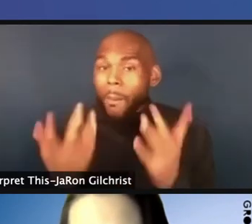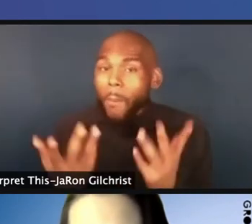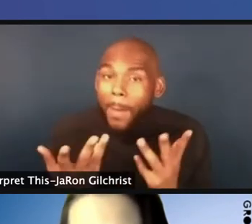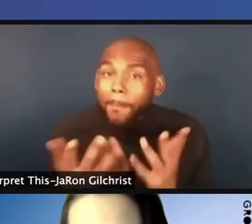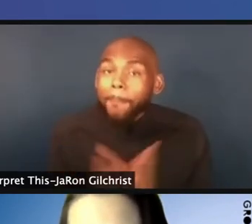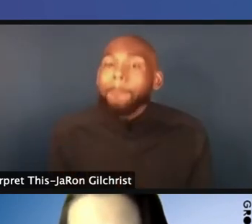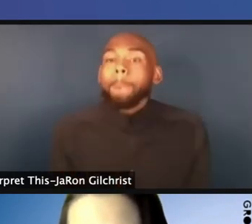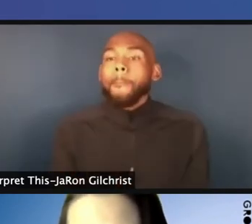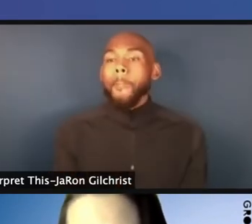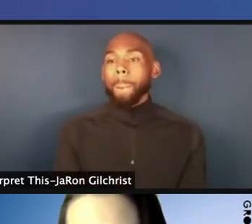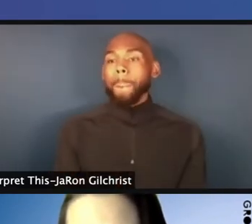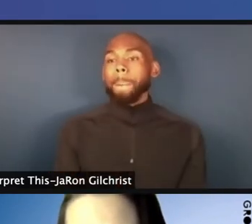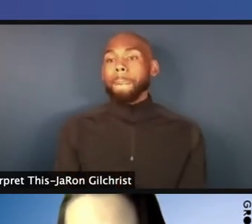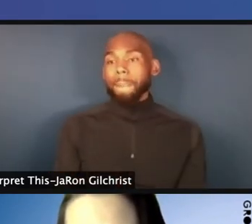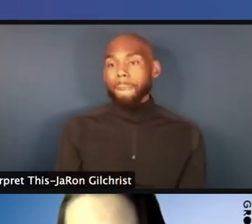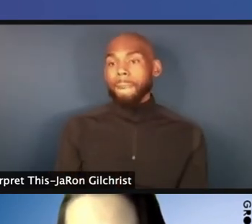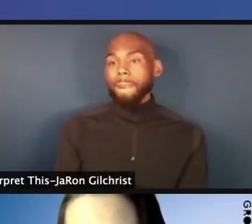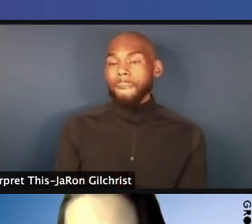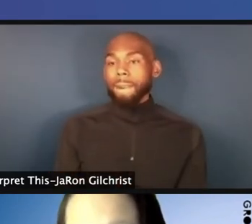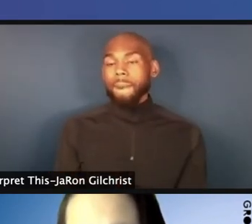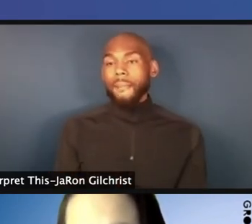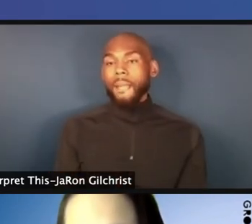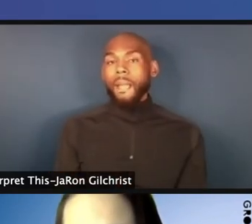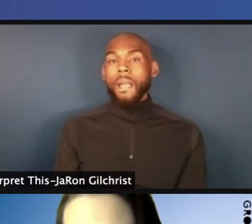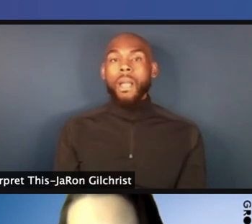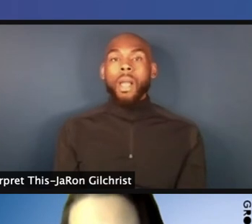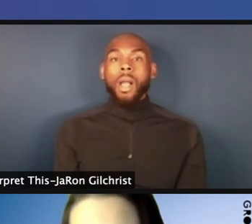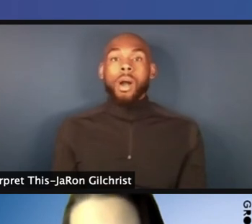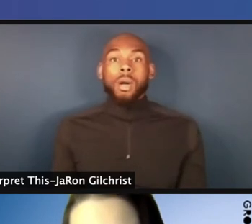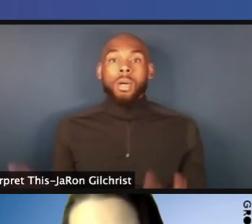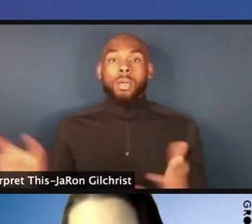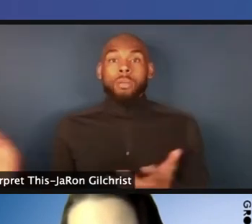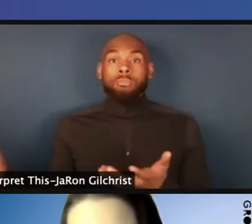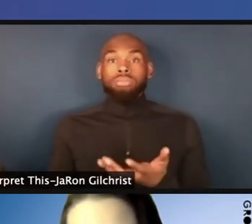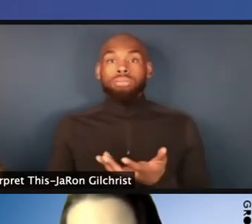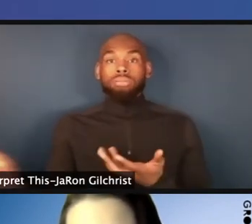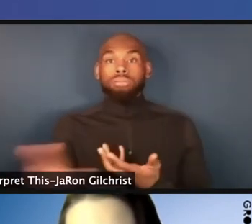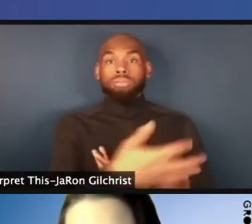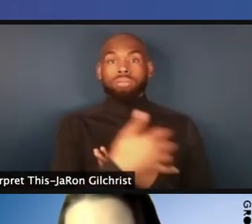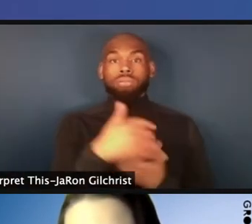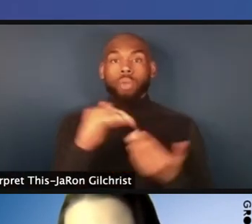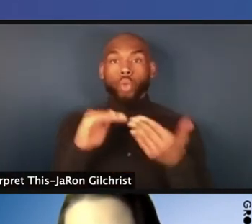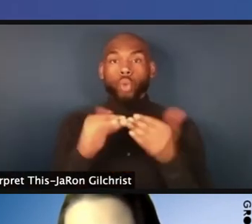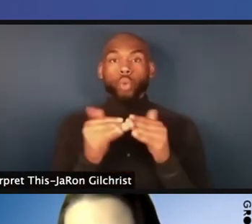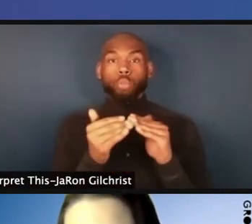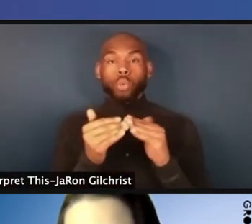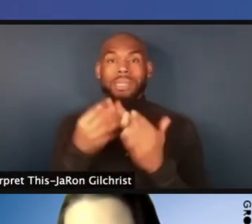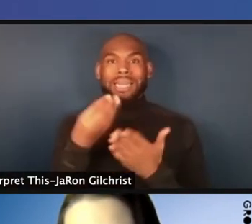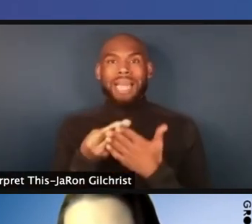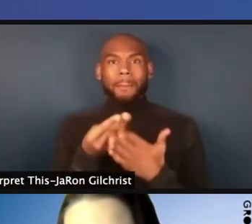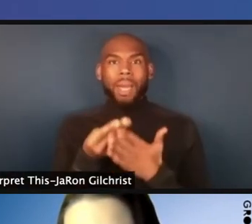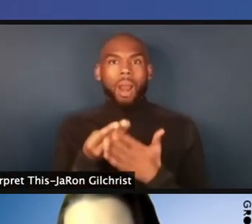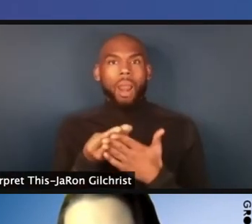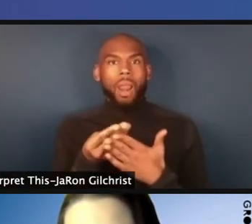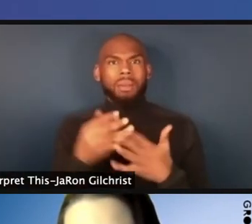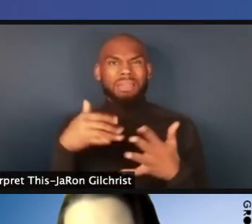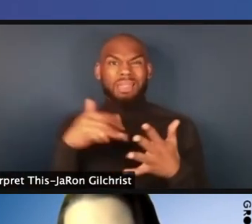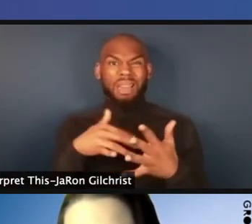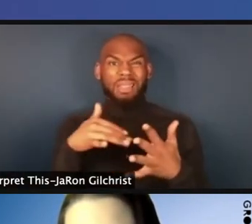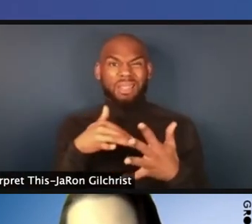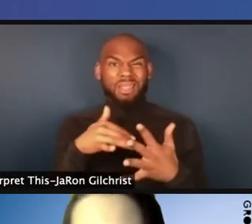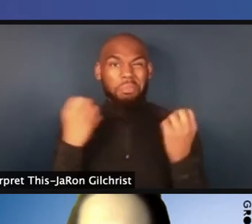like pooled community capital. There are like countless studies and